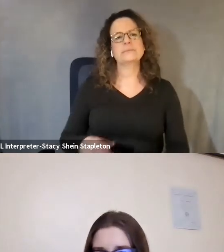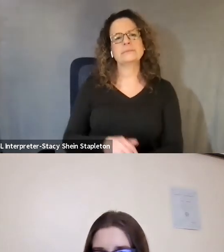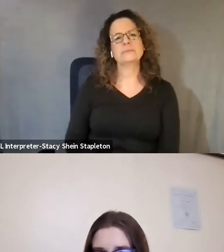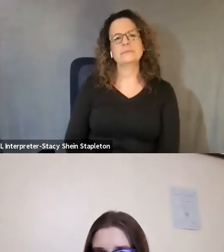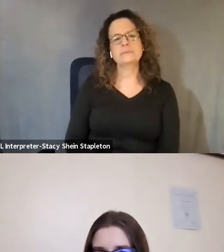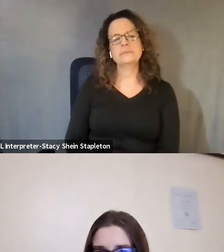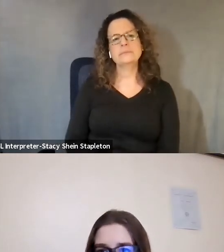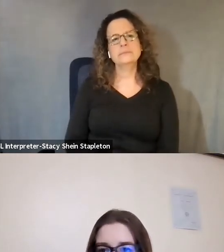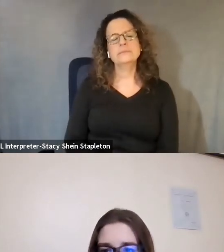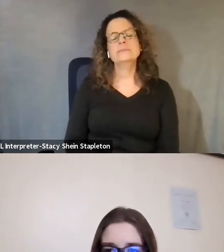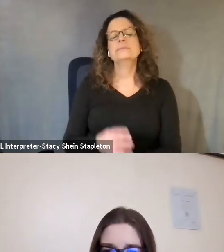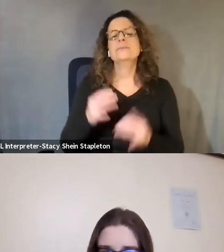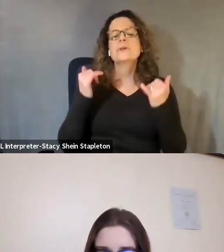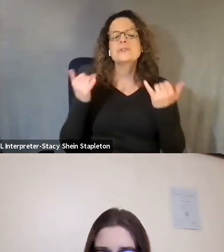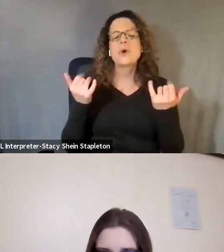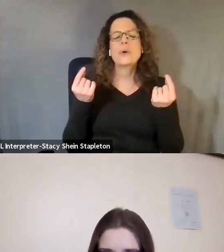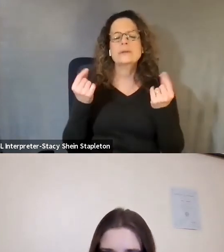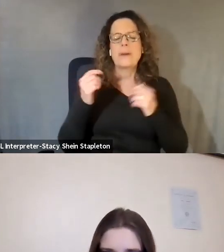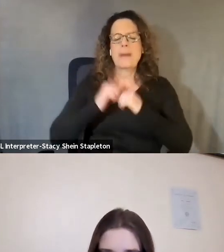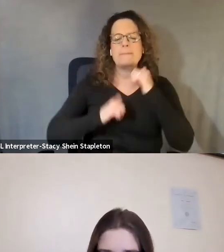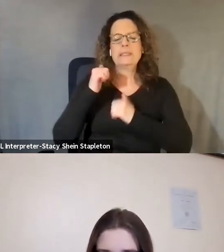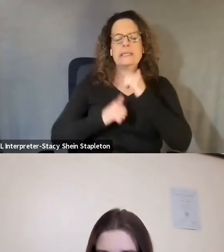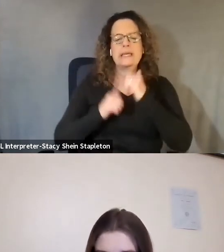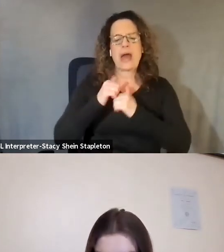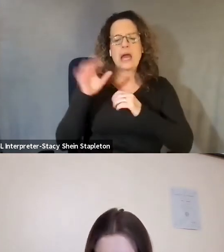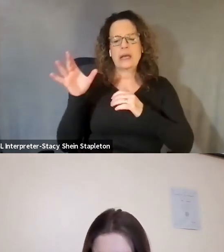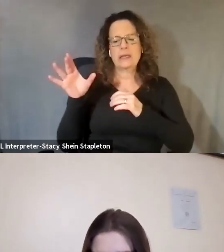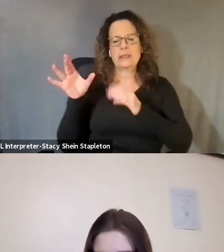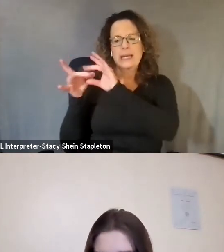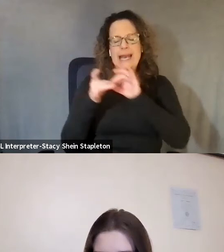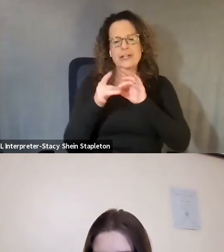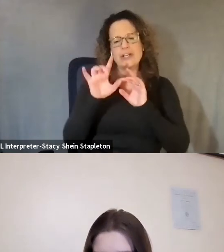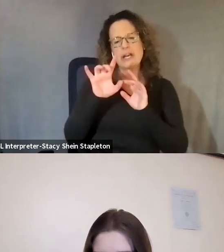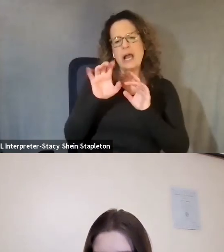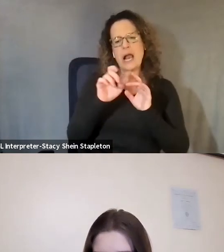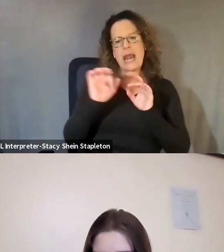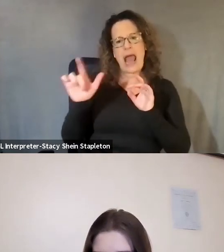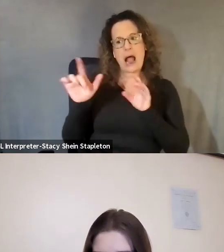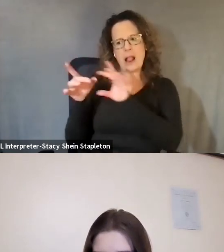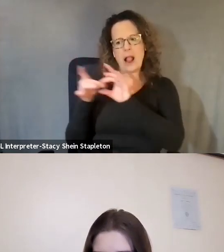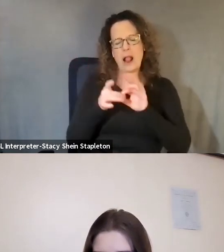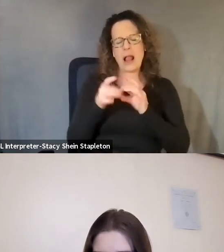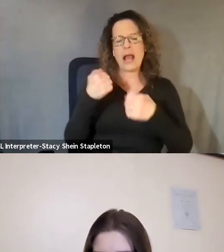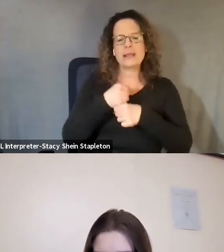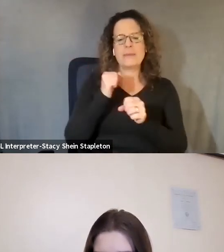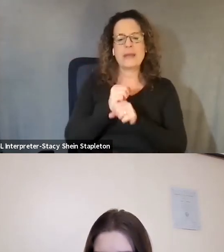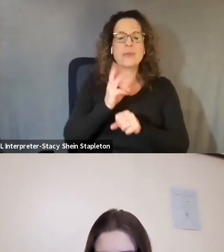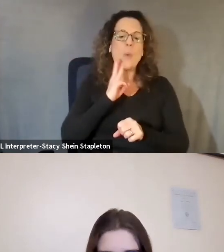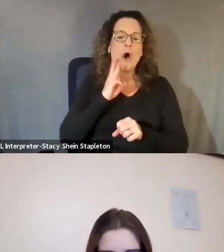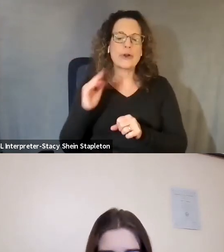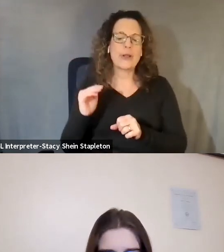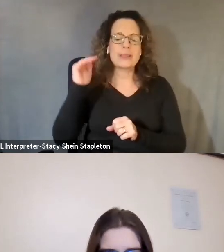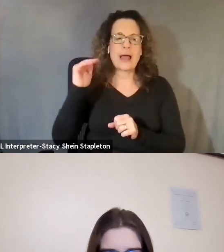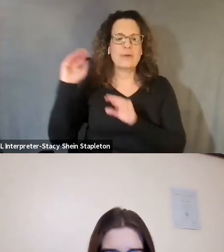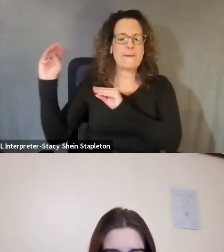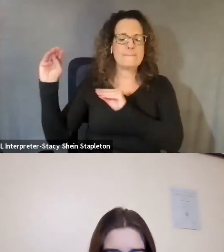Yeah, so essentially what they did by building the canal is make the water level